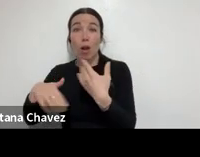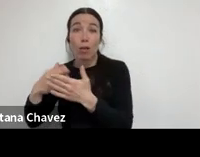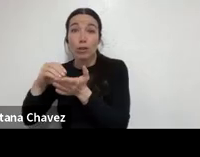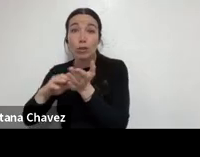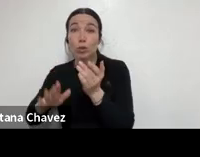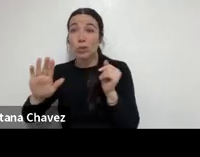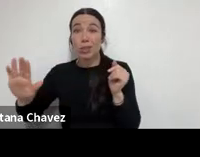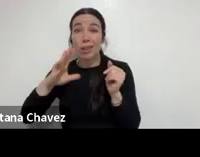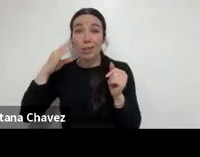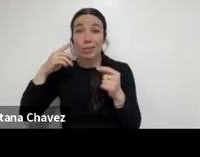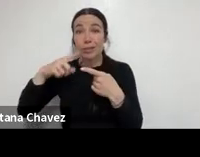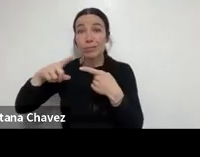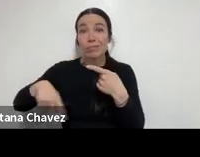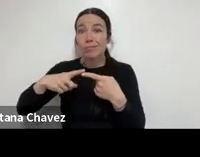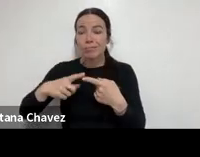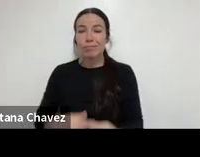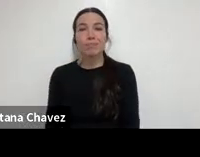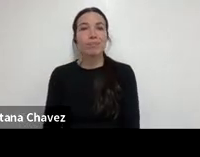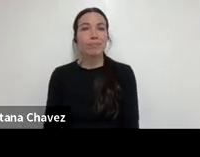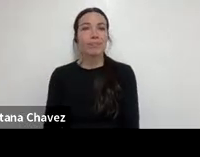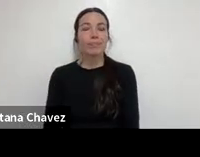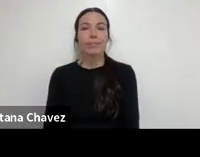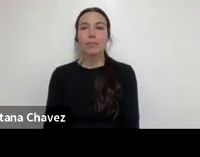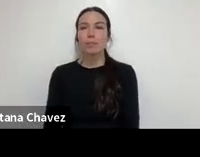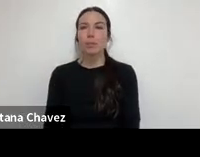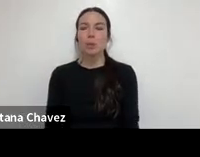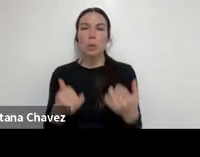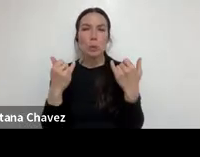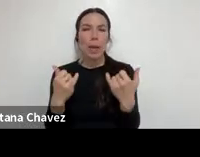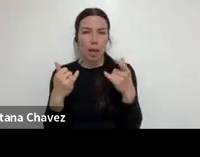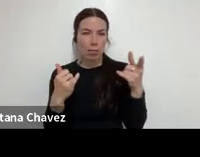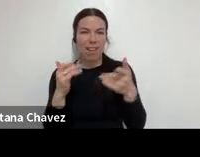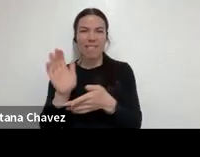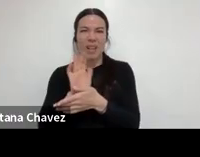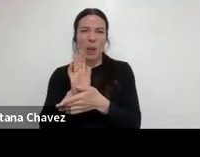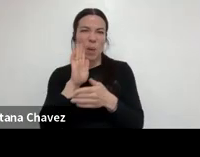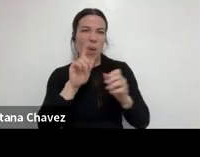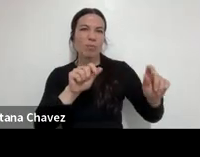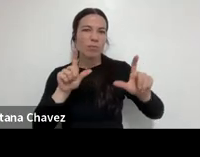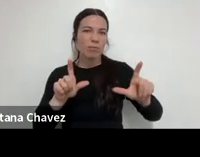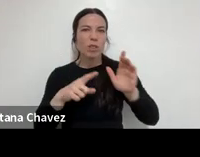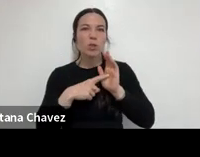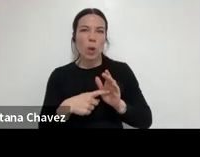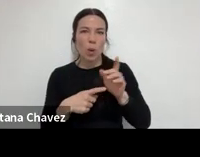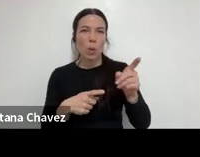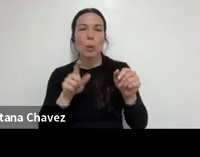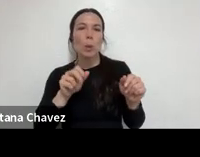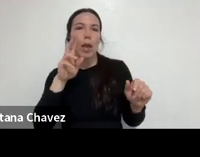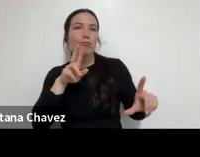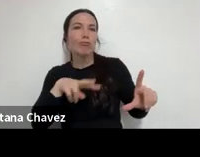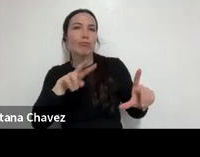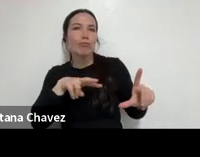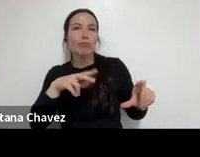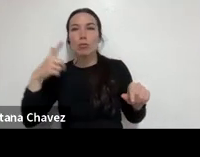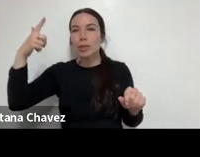So we're going to show you a little video so that you have a little bit of an idea of what Siena